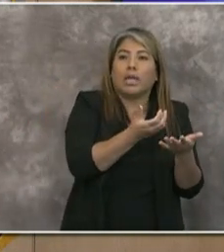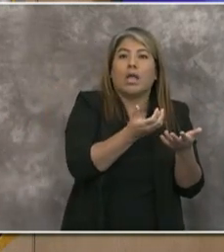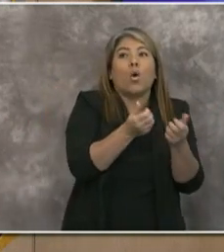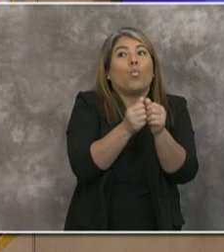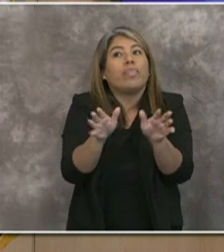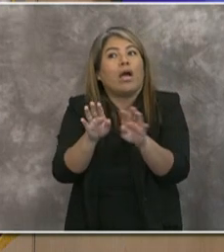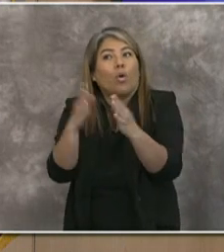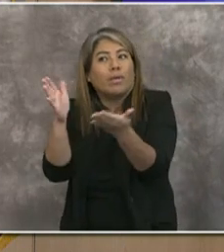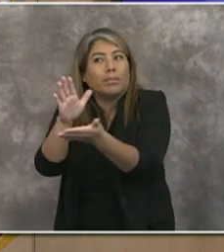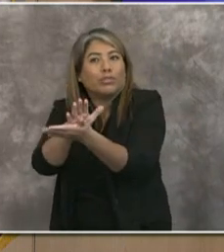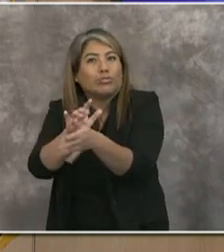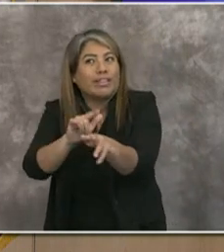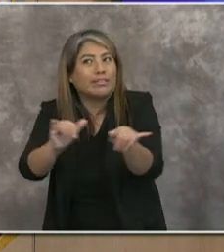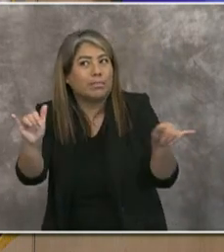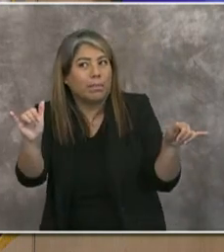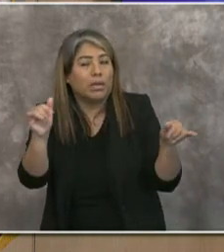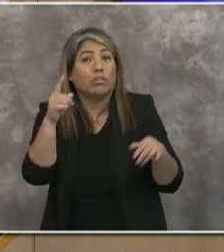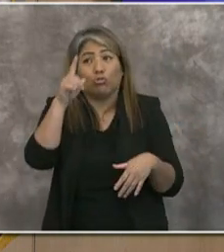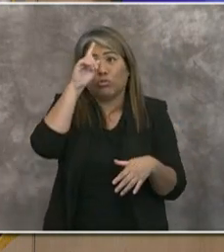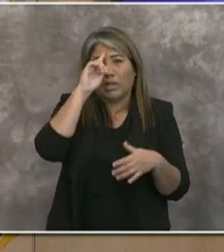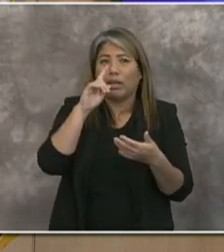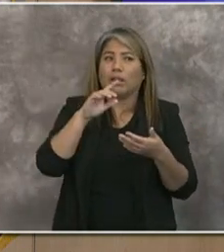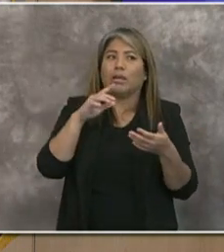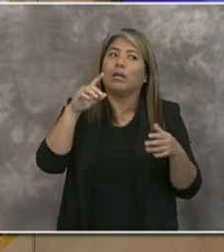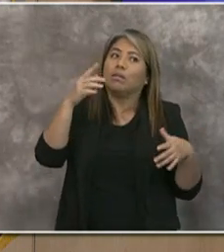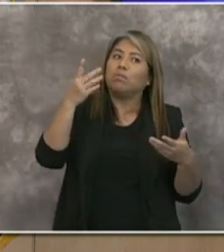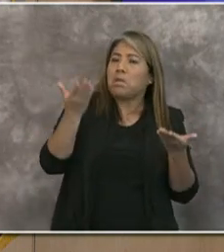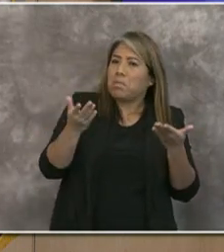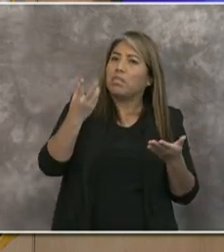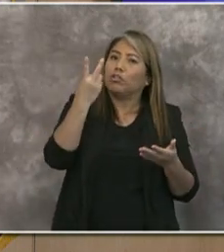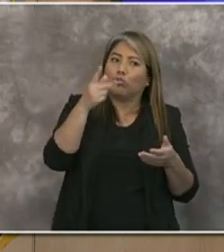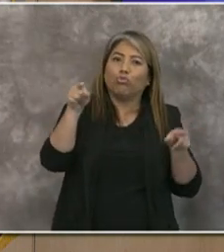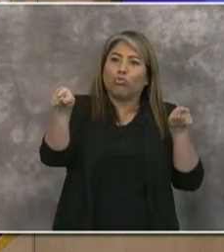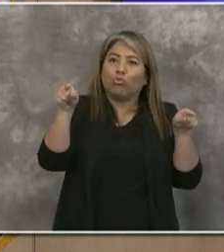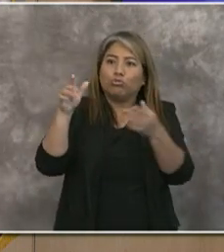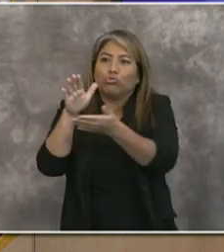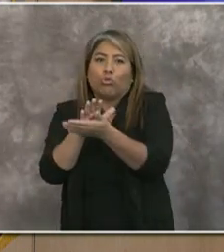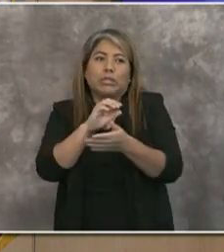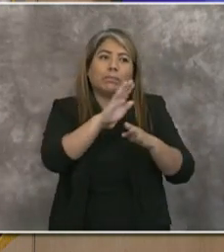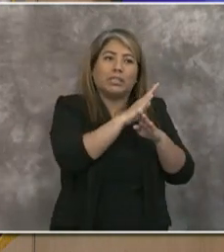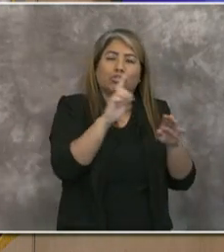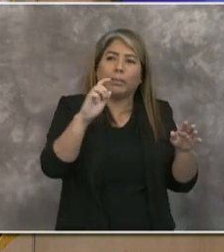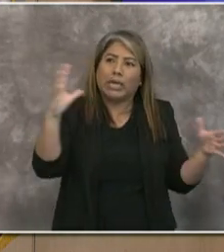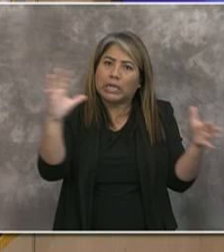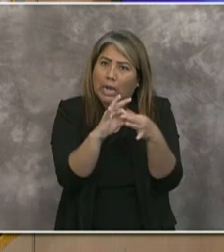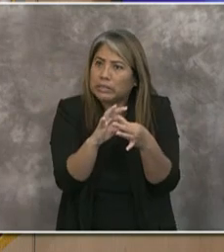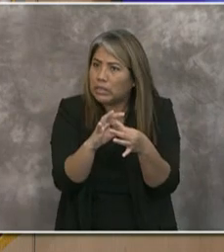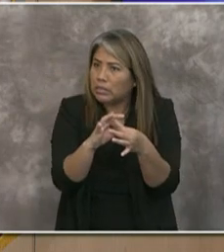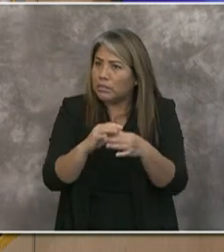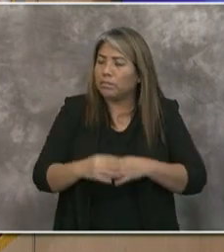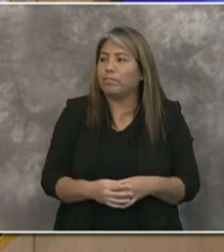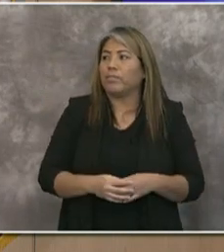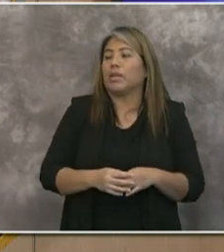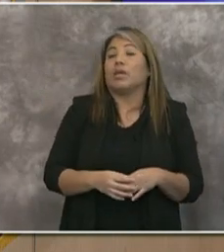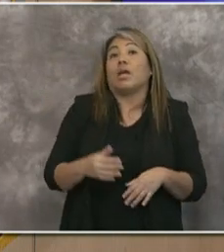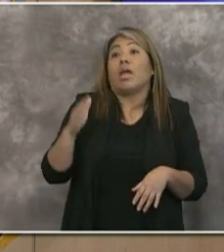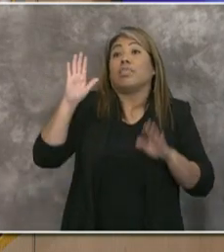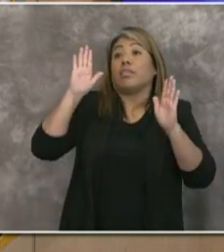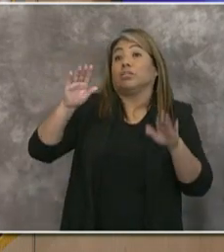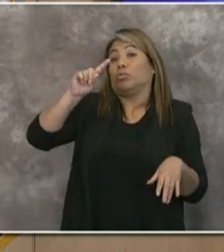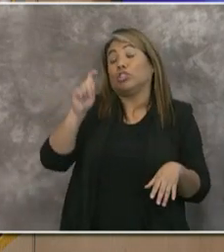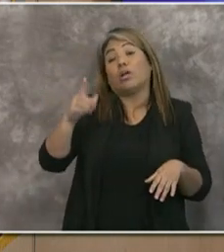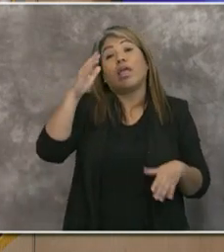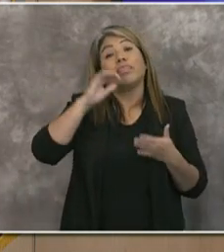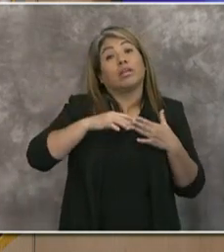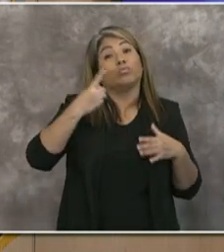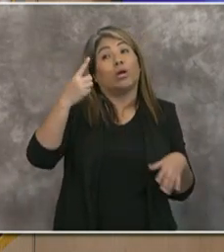up schools at the same time? Shouldn't the two be connected? Well, that's a great question. That's one that I know a